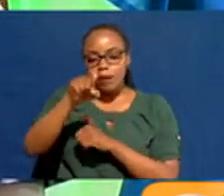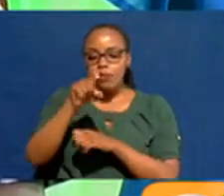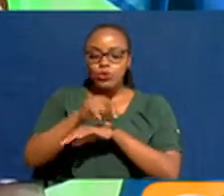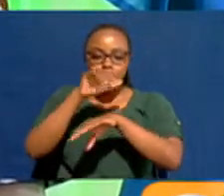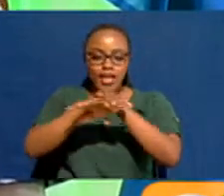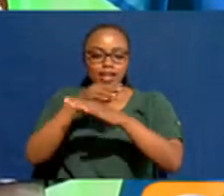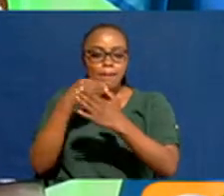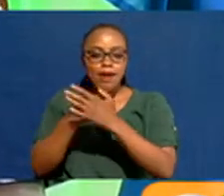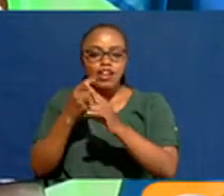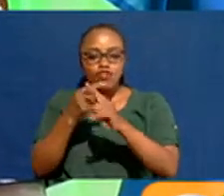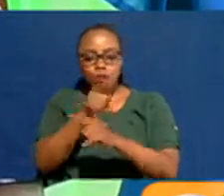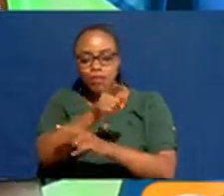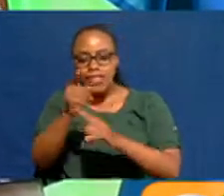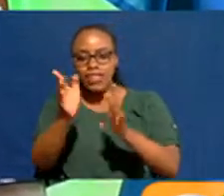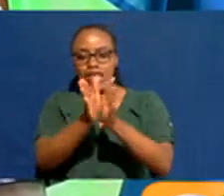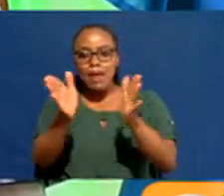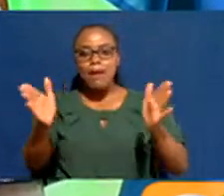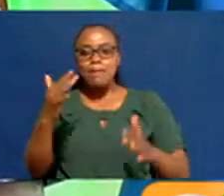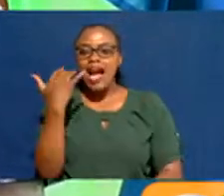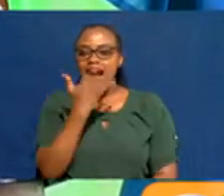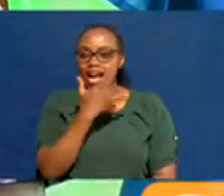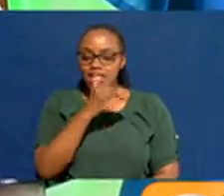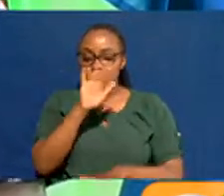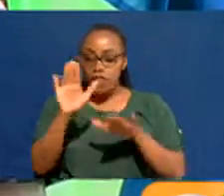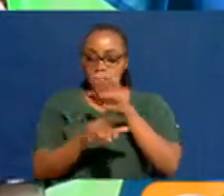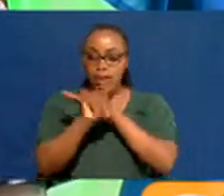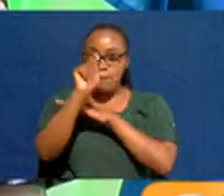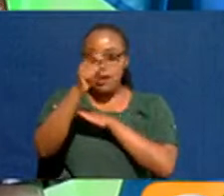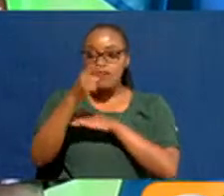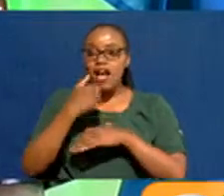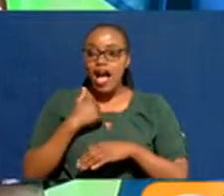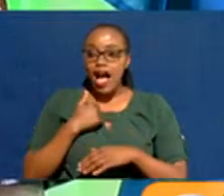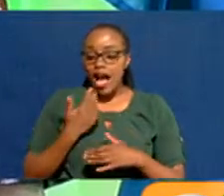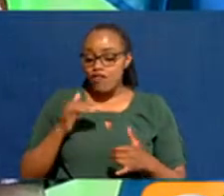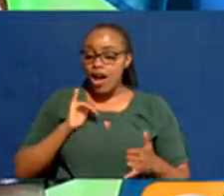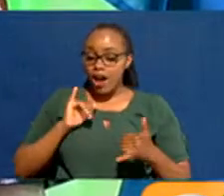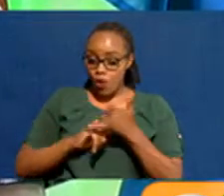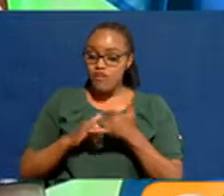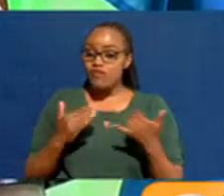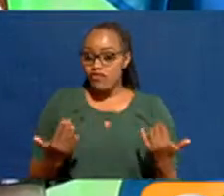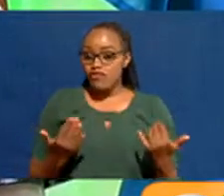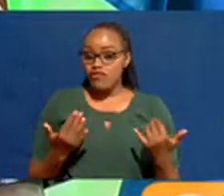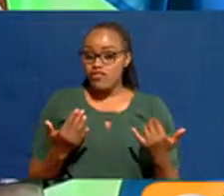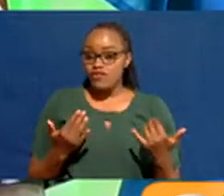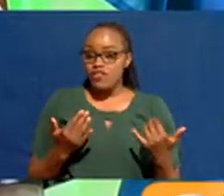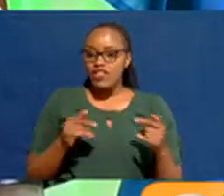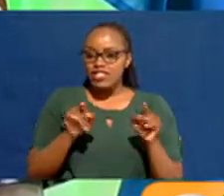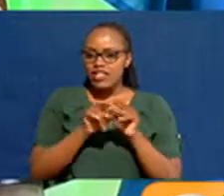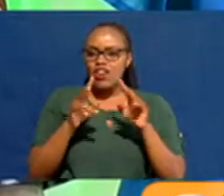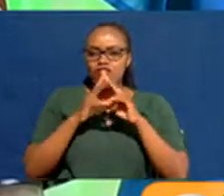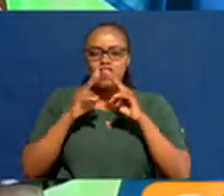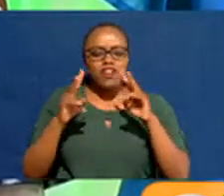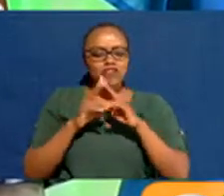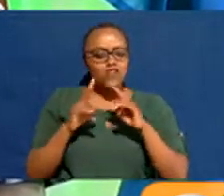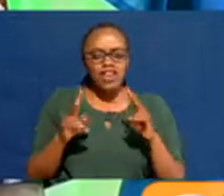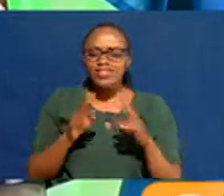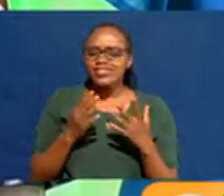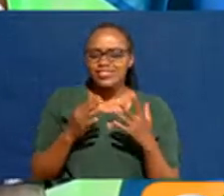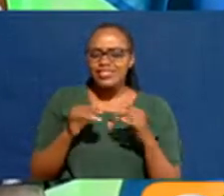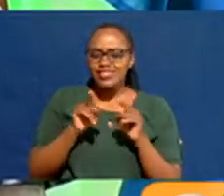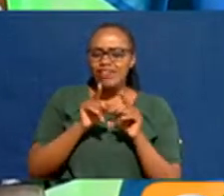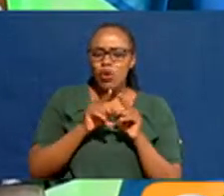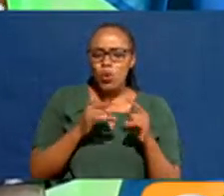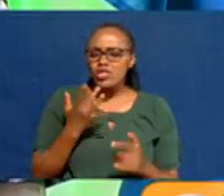public. Gachagua, the deputy president, has a spouse, not a wife. It was a very biased piece